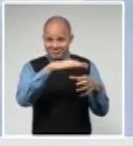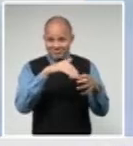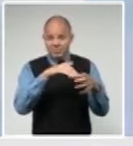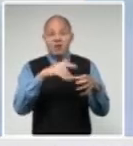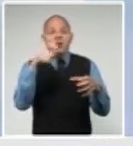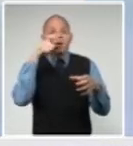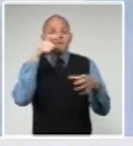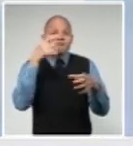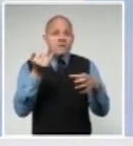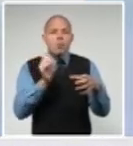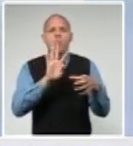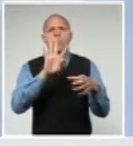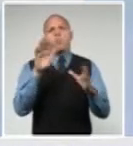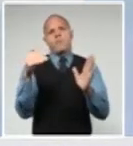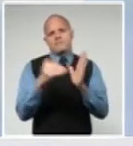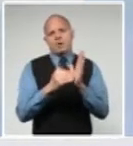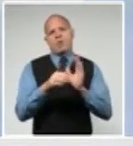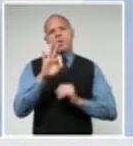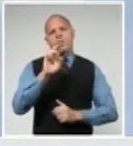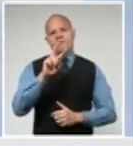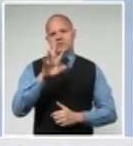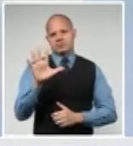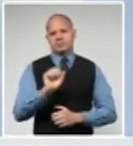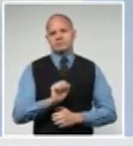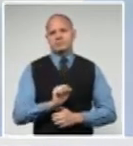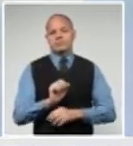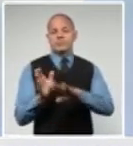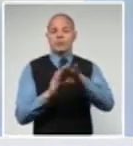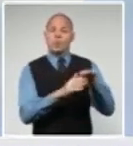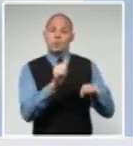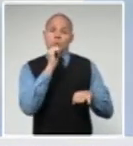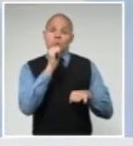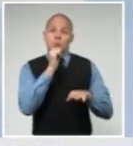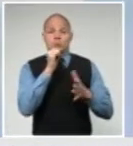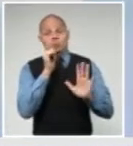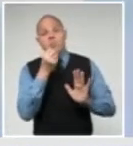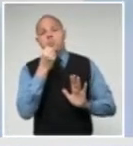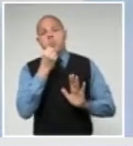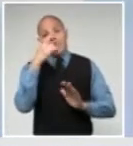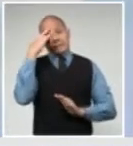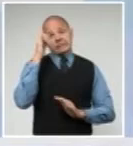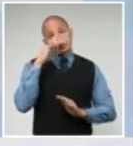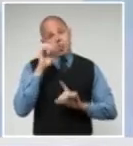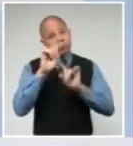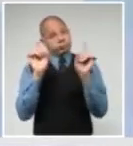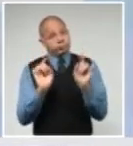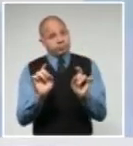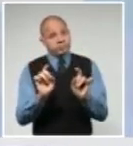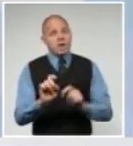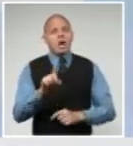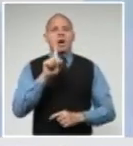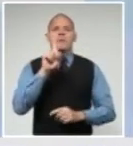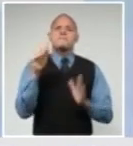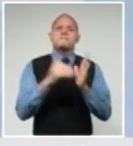1,220 are suspected cases, and 624 are confirmed active